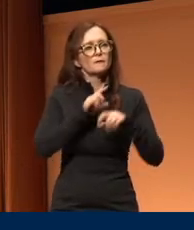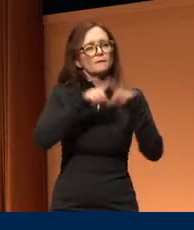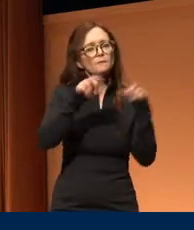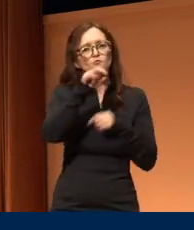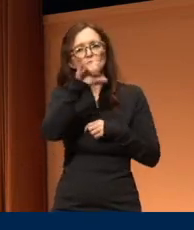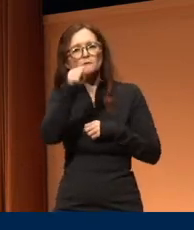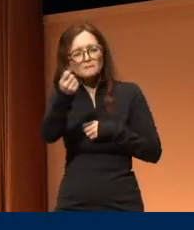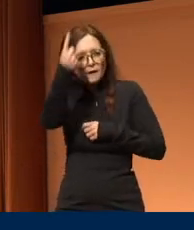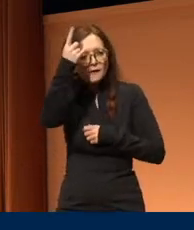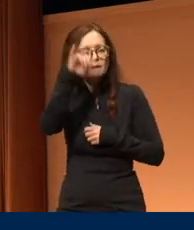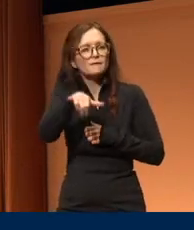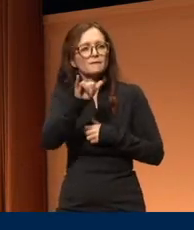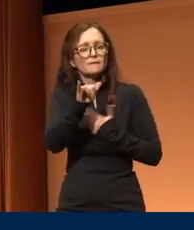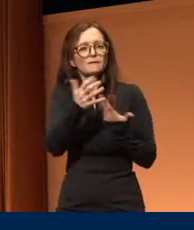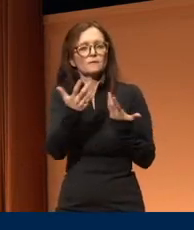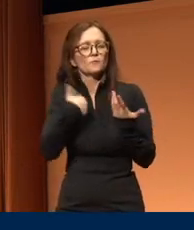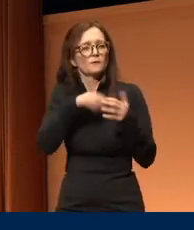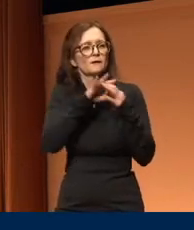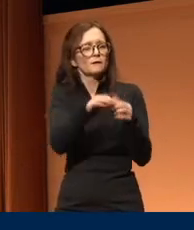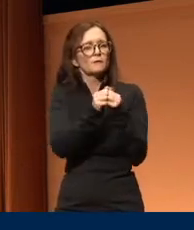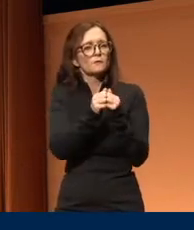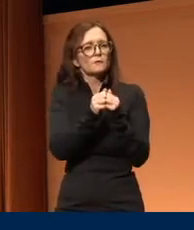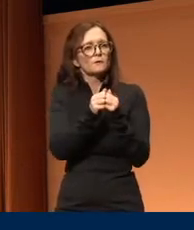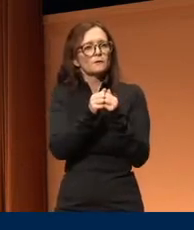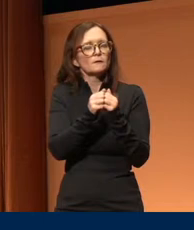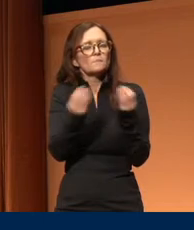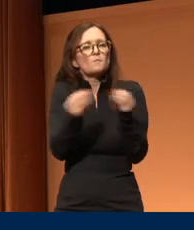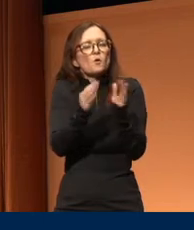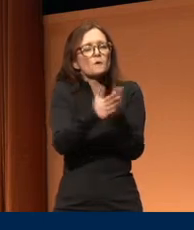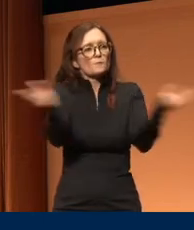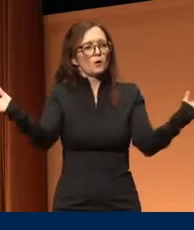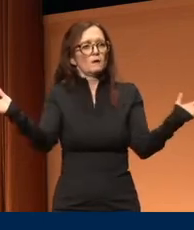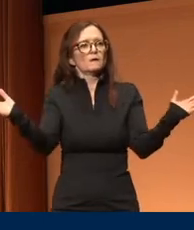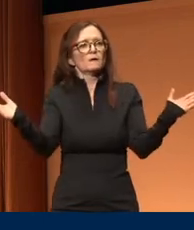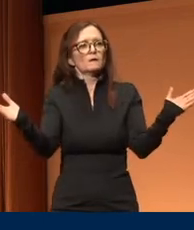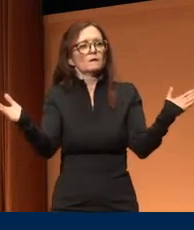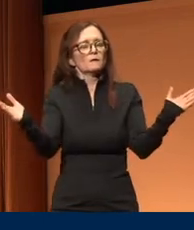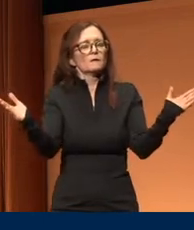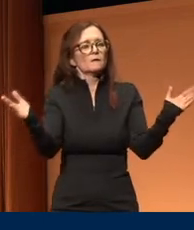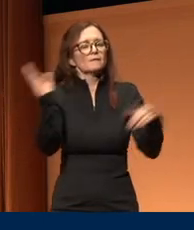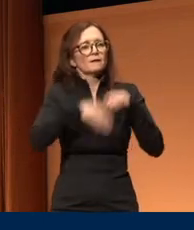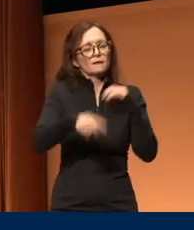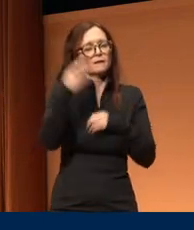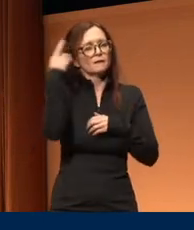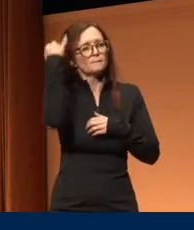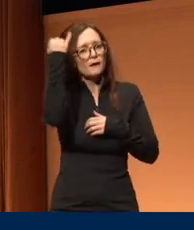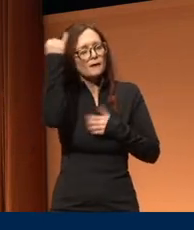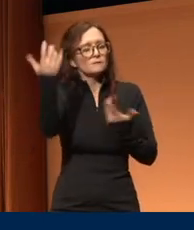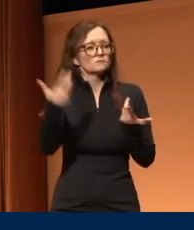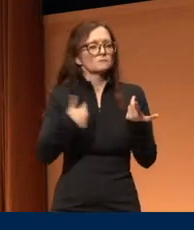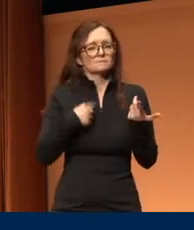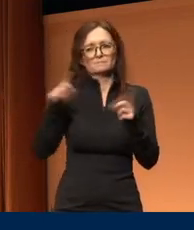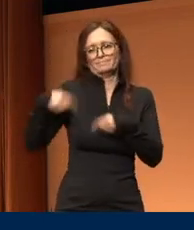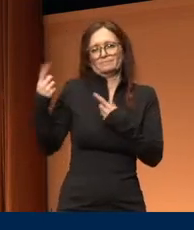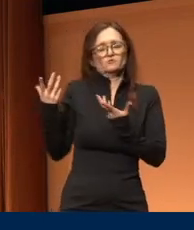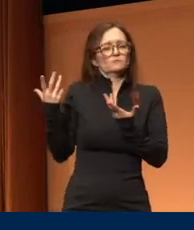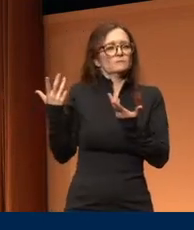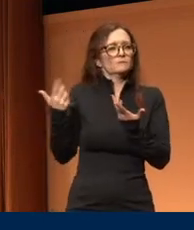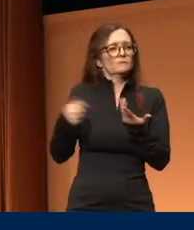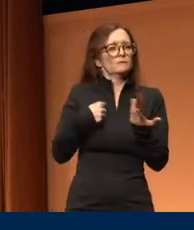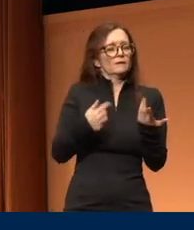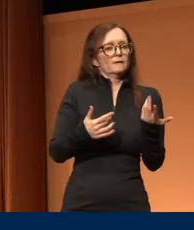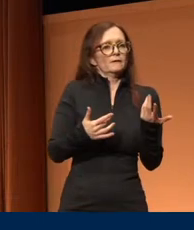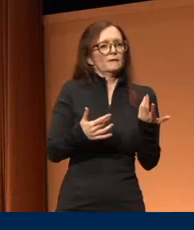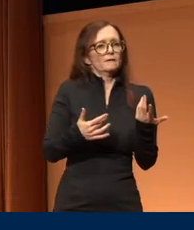Bois' understanding of unbounded wisdom turns out to be much broader than what Aristotle had in mind, and what I had in mind so far. It's not